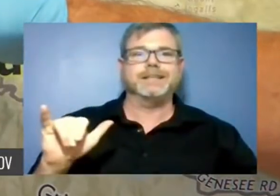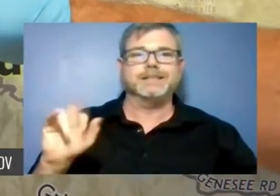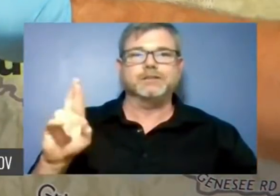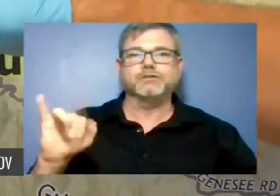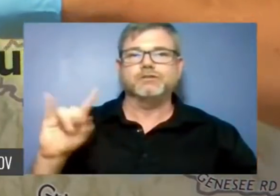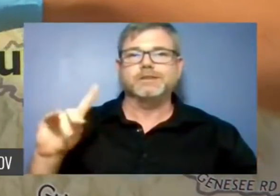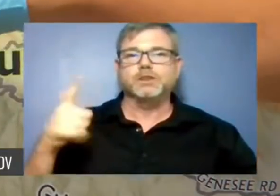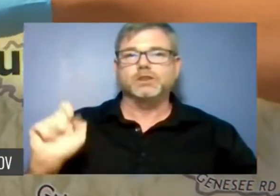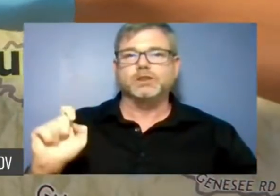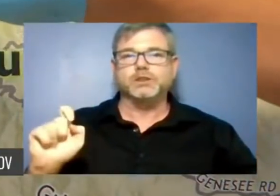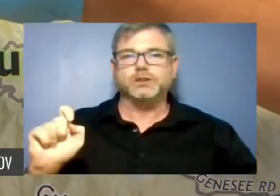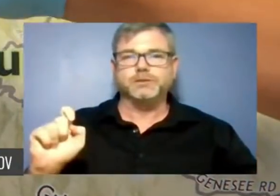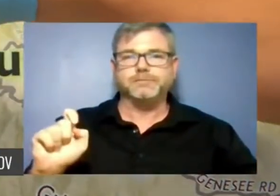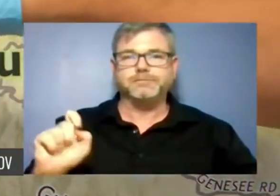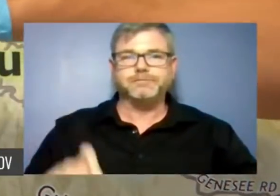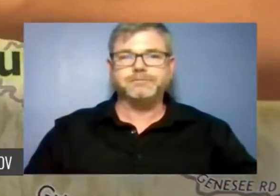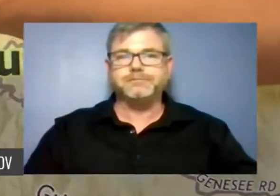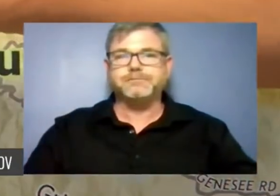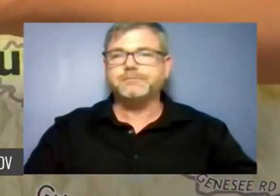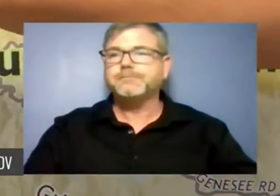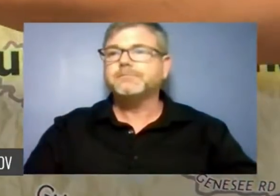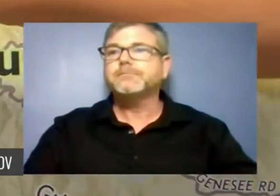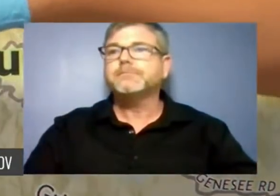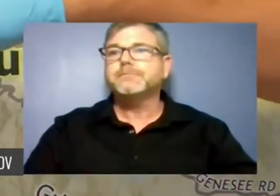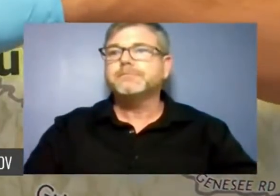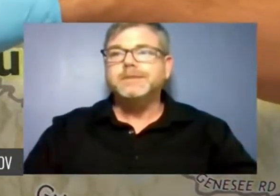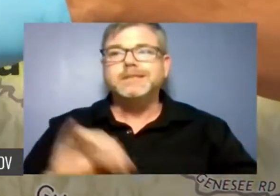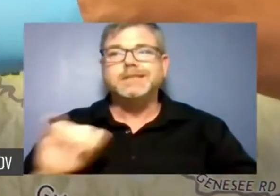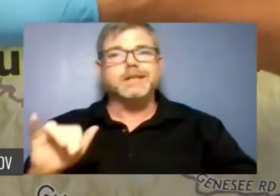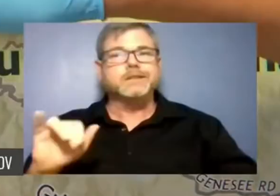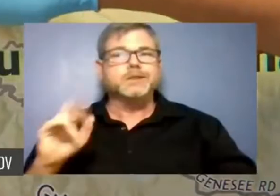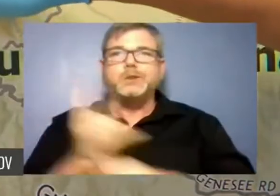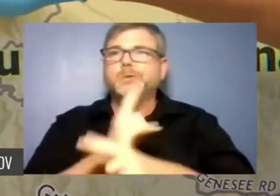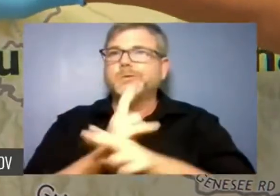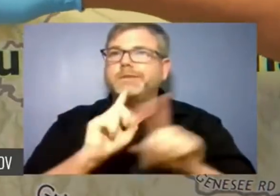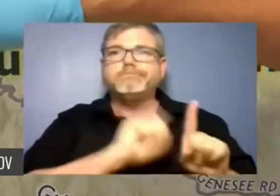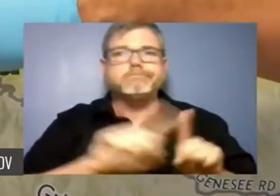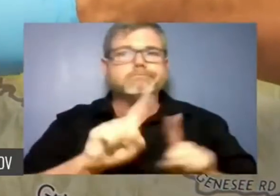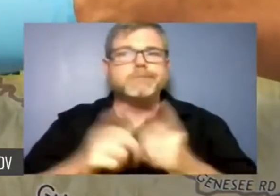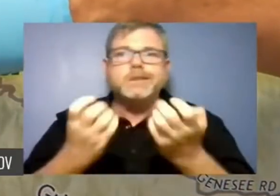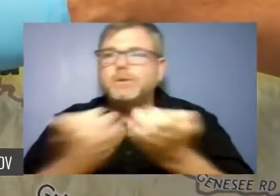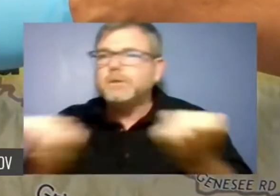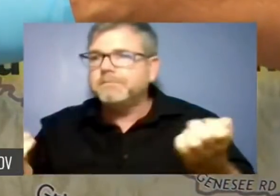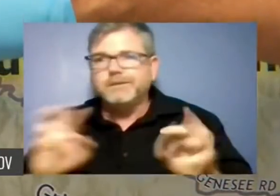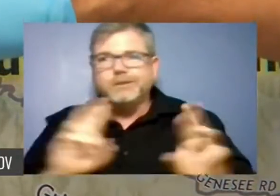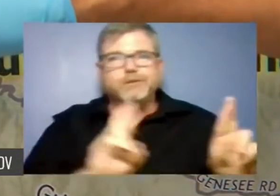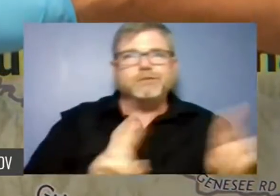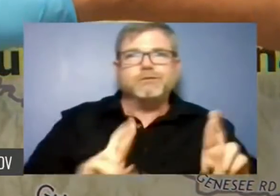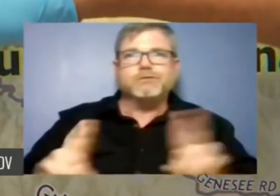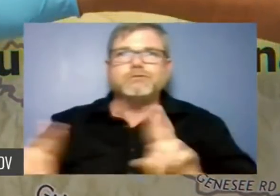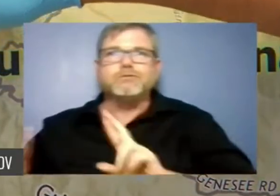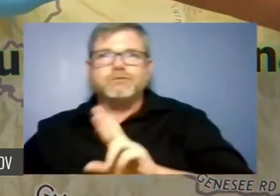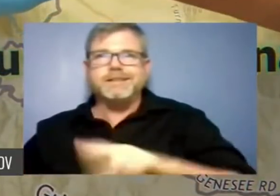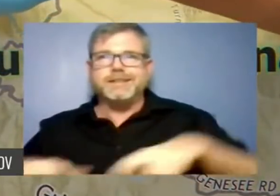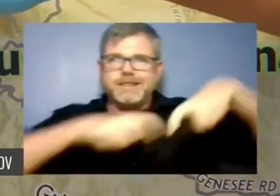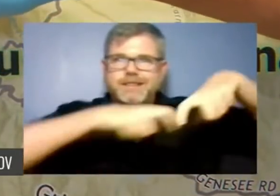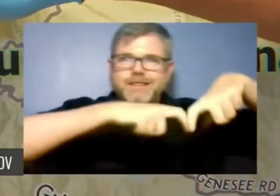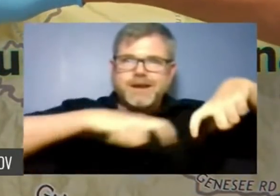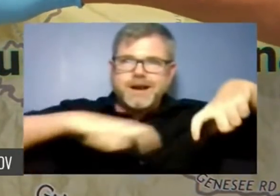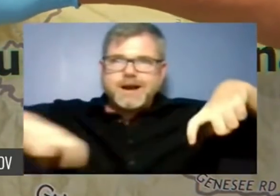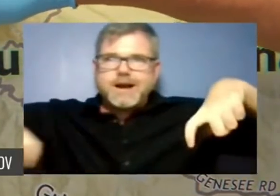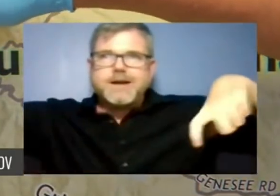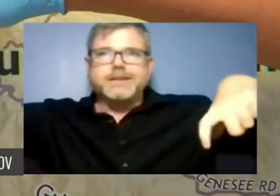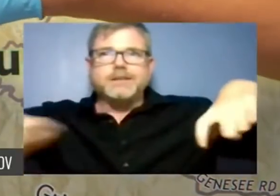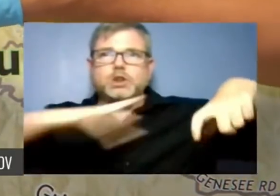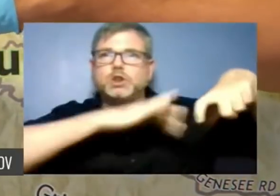processors, feller bunchers, and mechanized equipment up here to prepare this line. When this spot occurred, we've punched some dozers a little higher up on